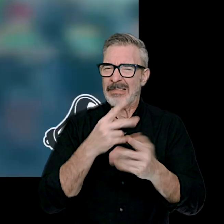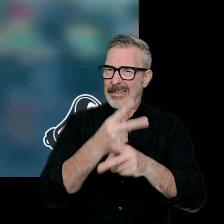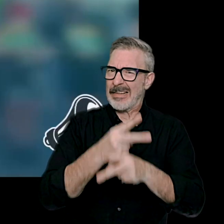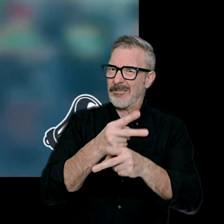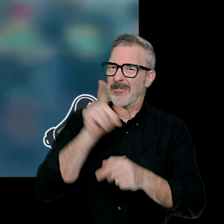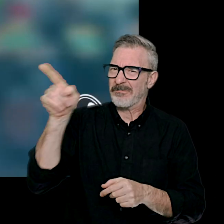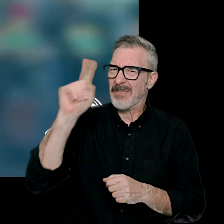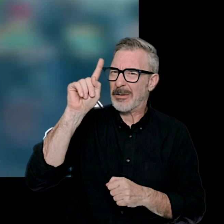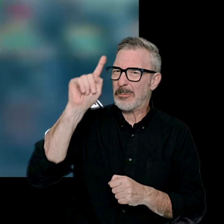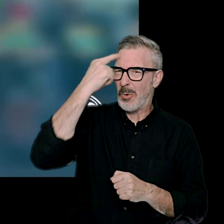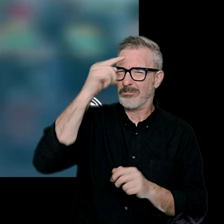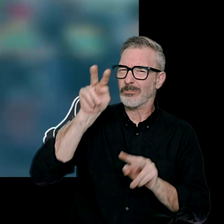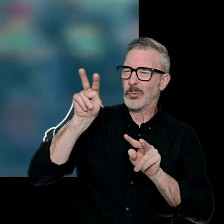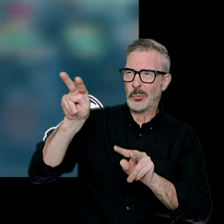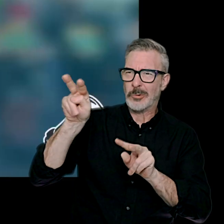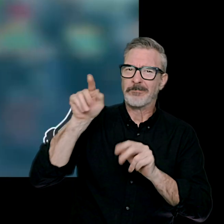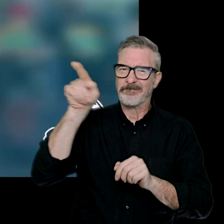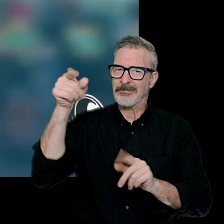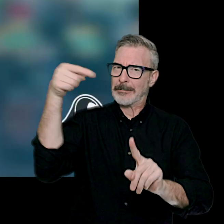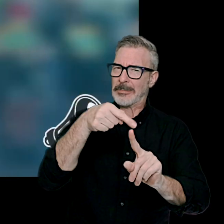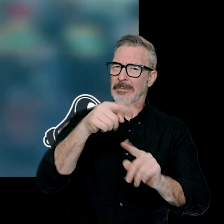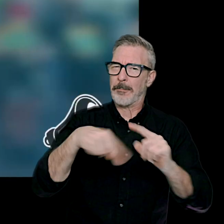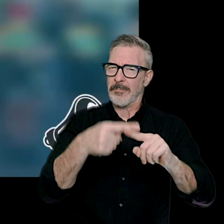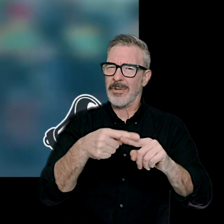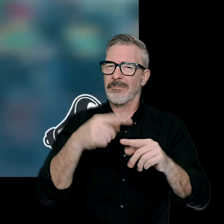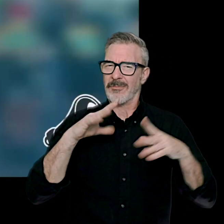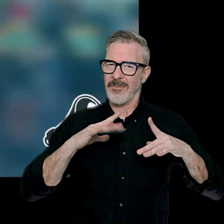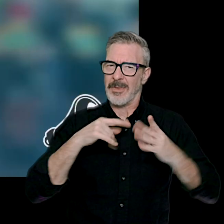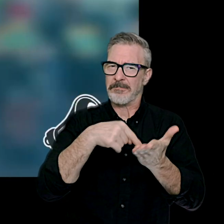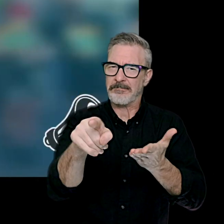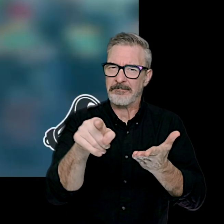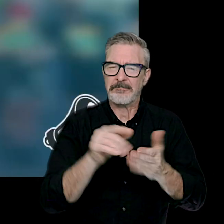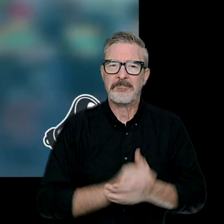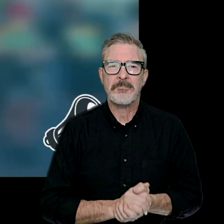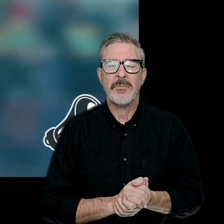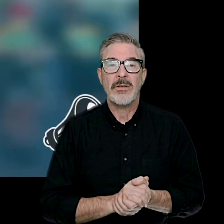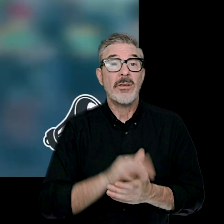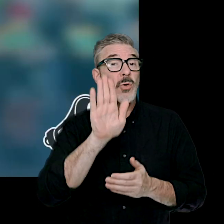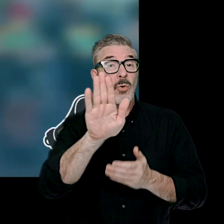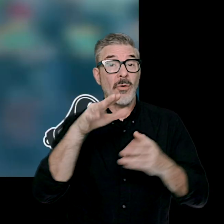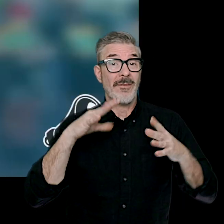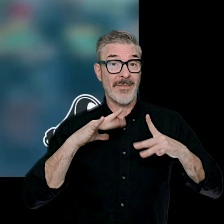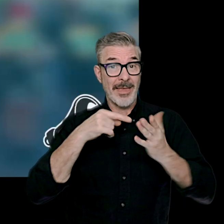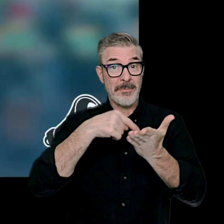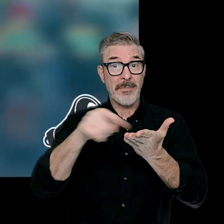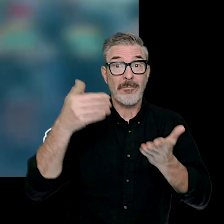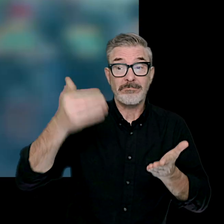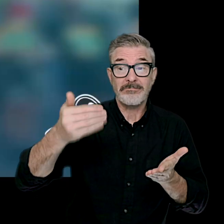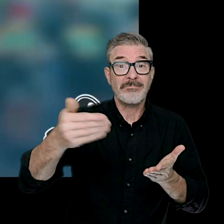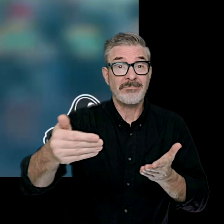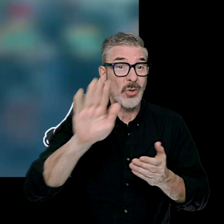And the last watch out for employers who, regarding vacation pay,